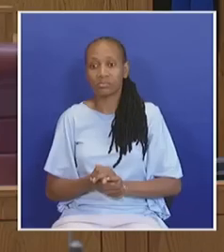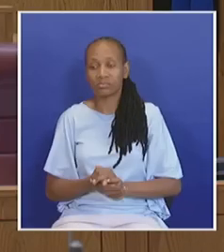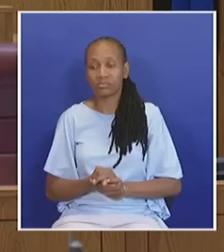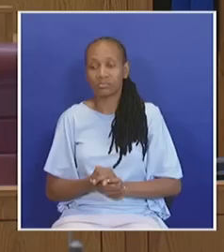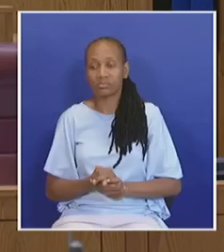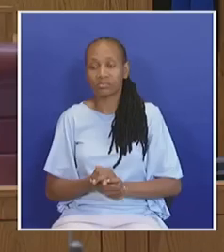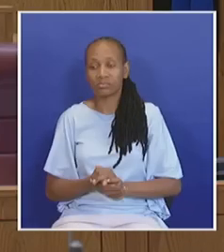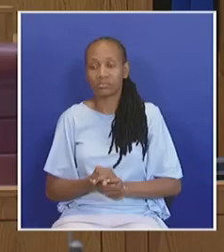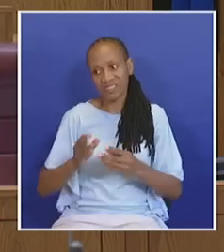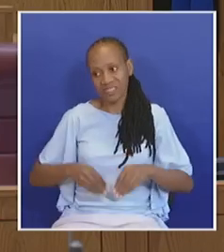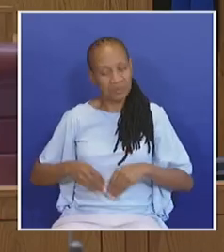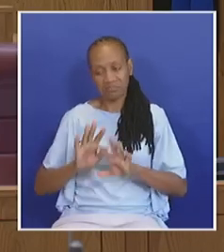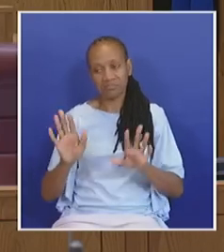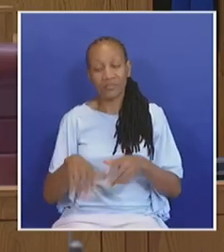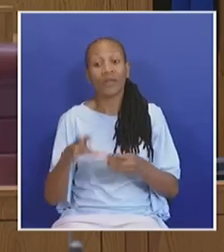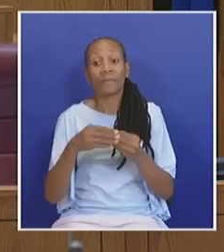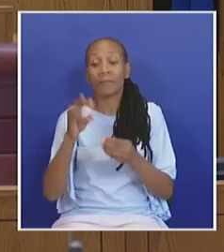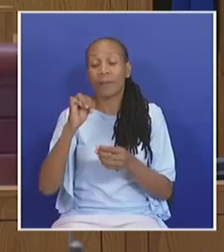prepared, ma'am. Honorable Mohapi.